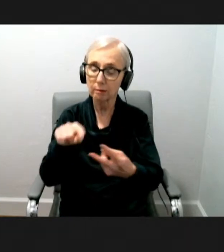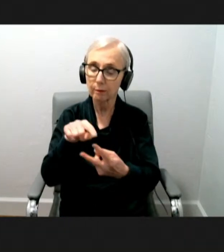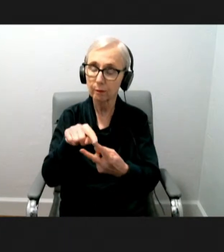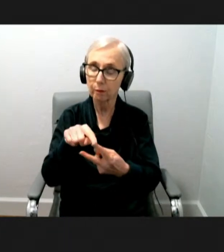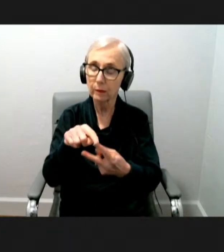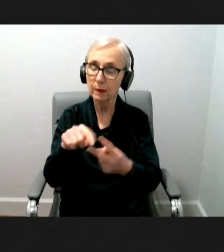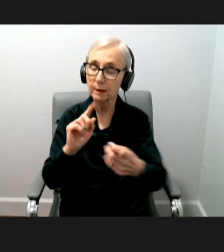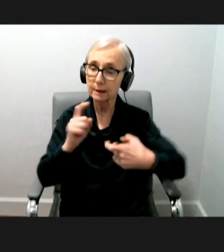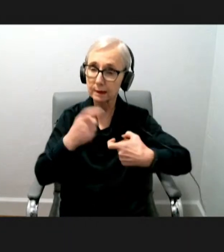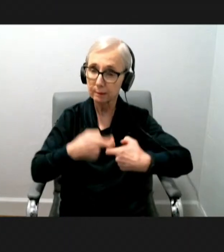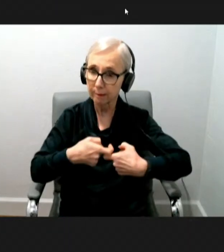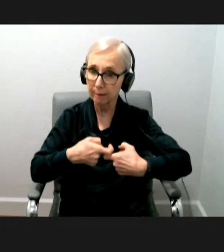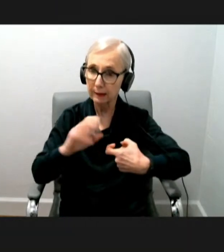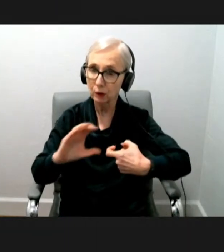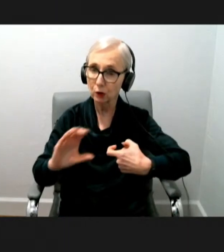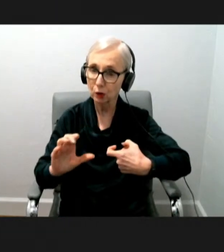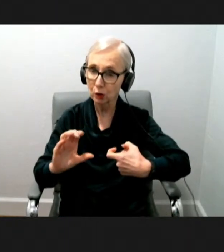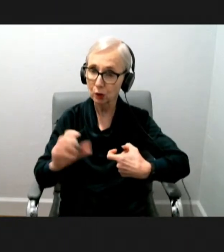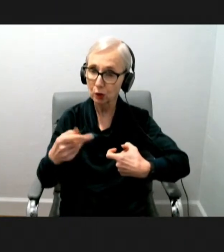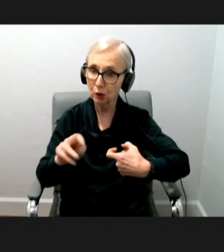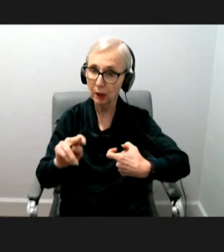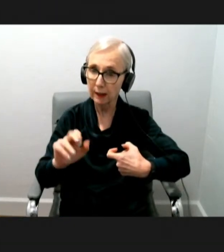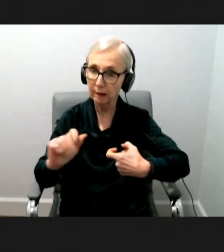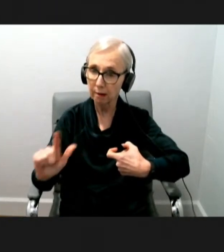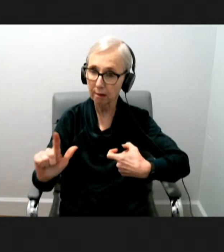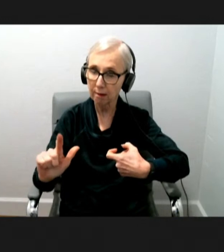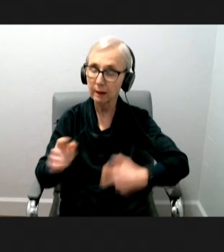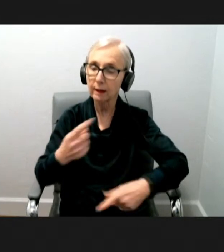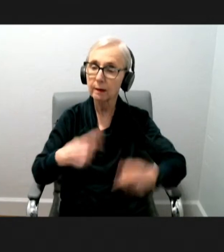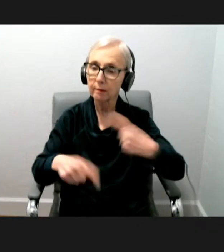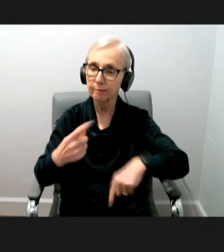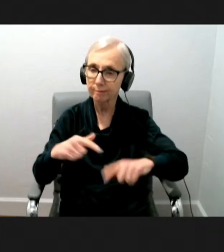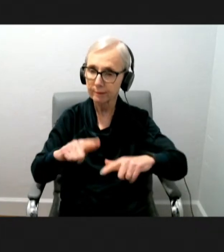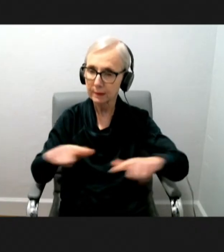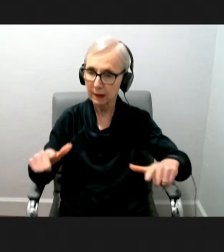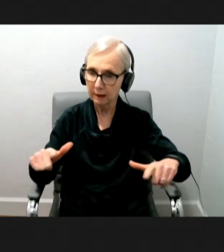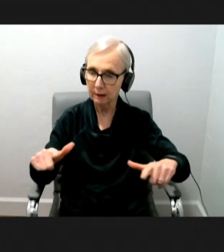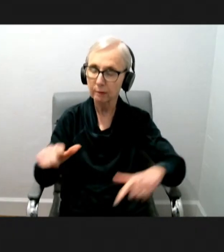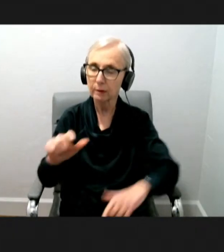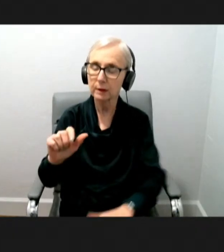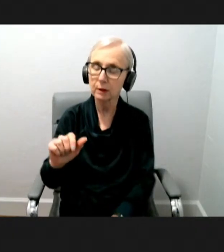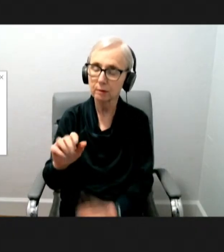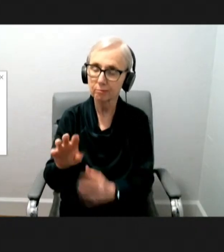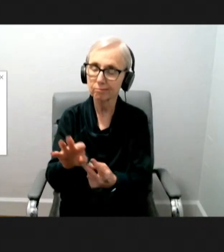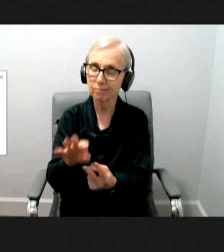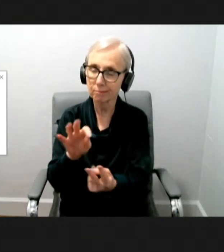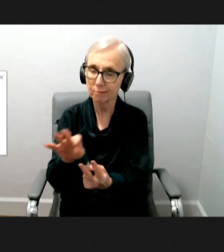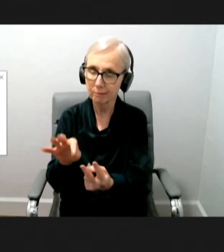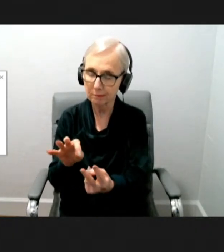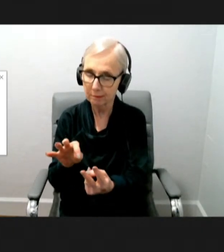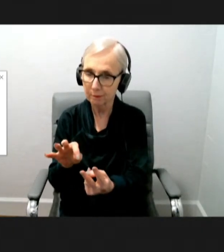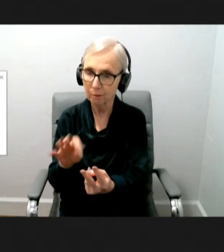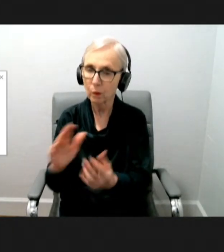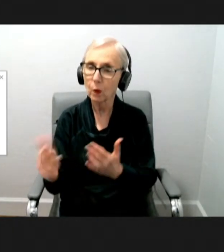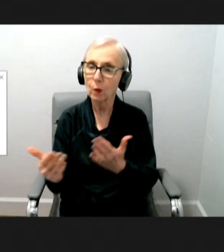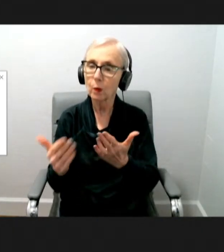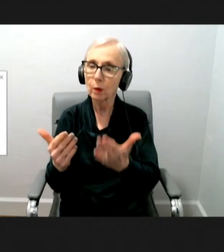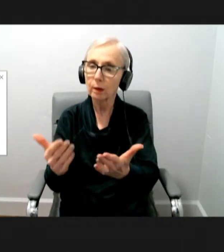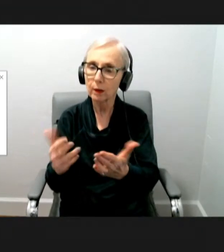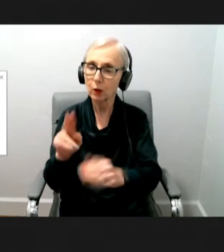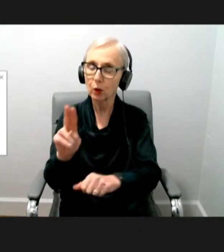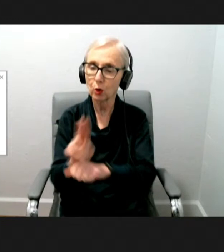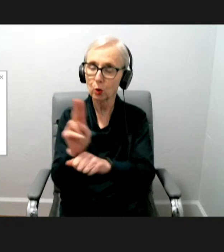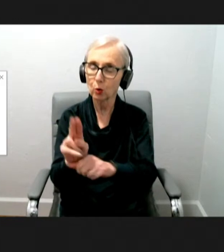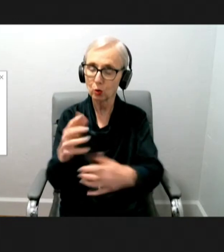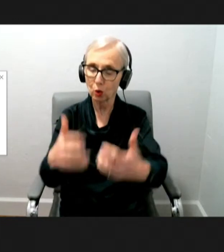language interpretation channel, as well as an American Sign Language interpretation option. We also recommend using that gray slider